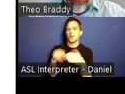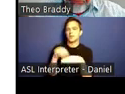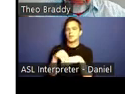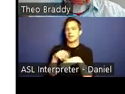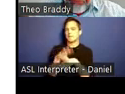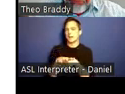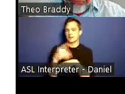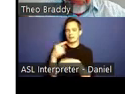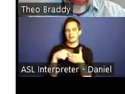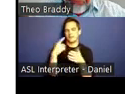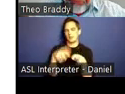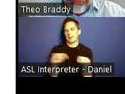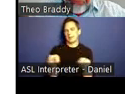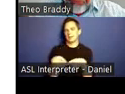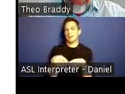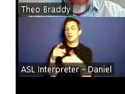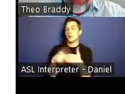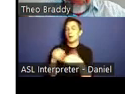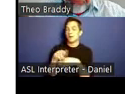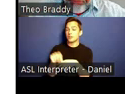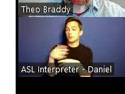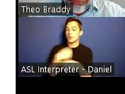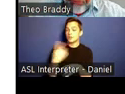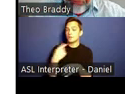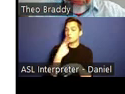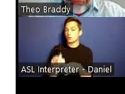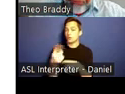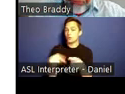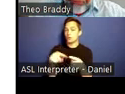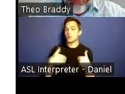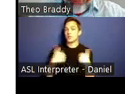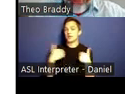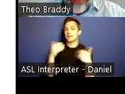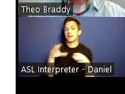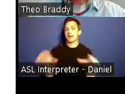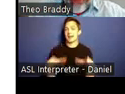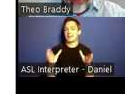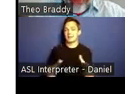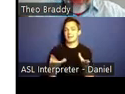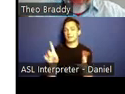is for the panel, do you wish someone had told you when you were a young activist?